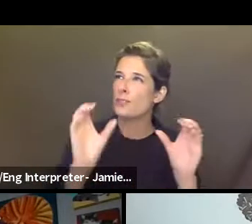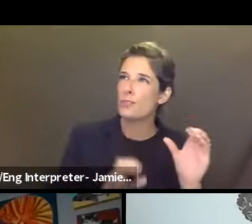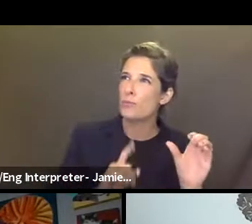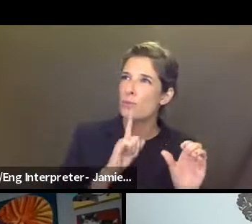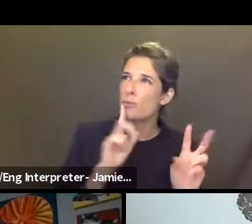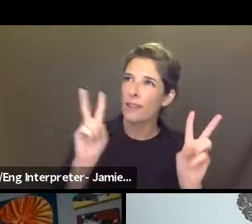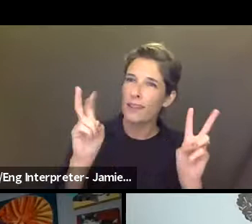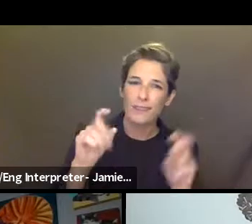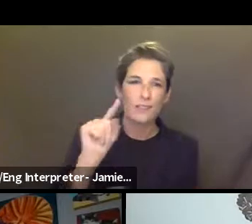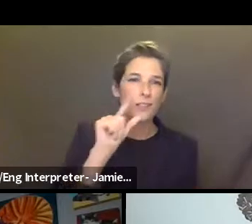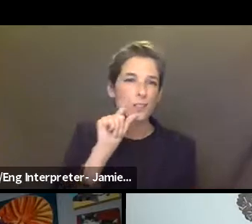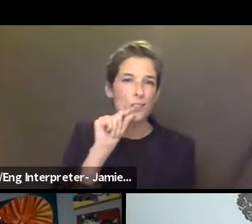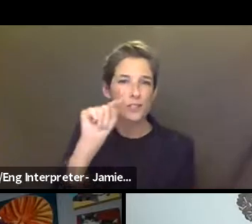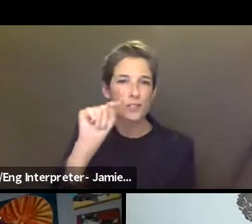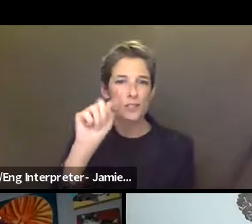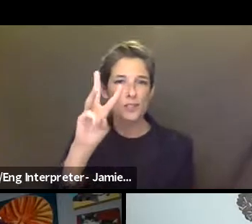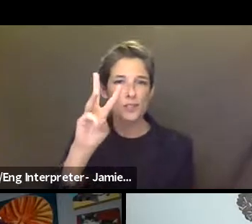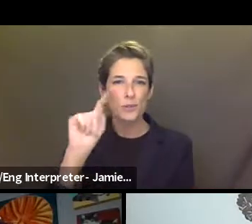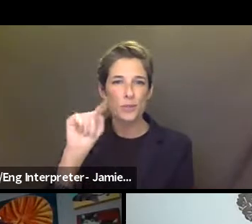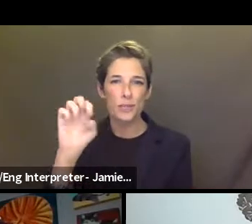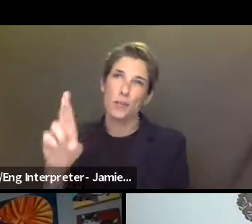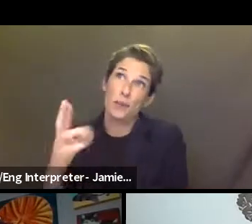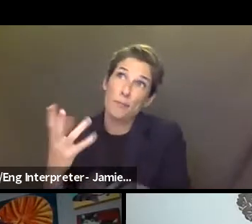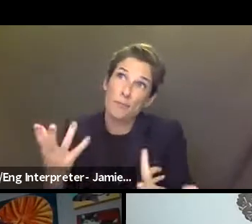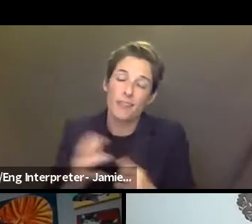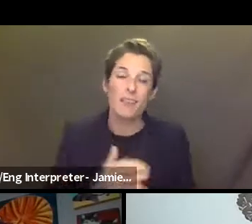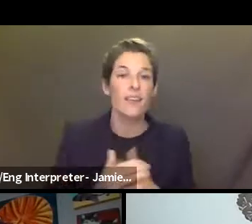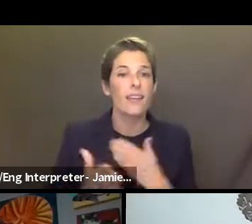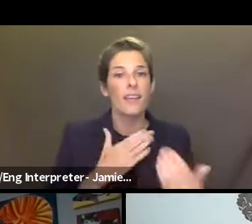But we have now seen some possibilities that society